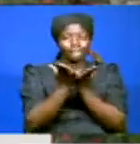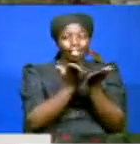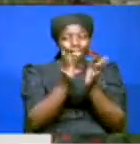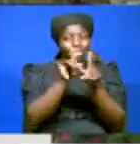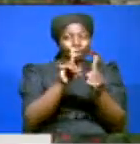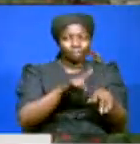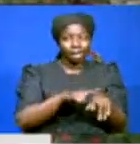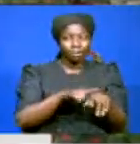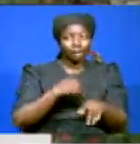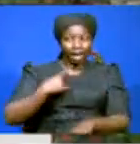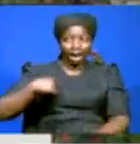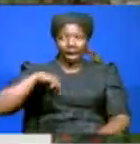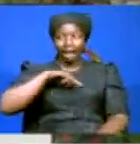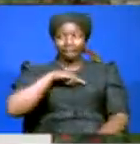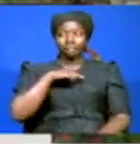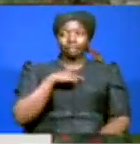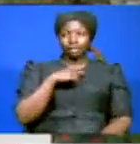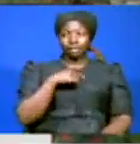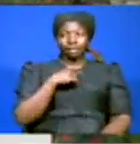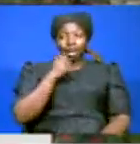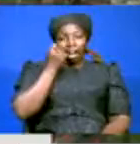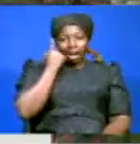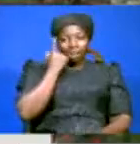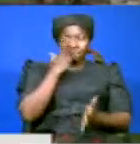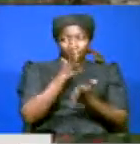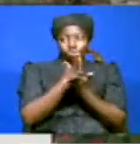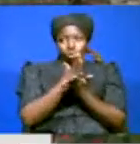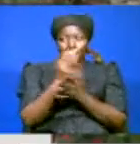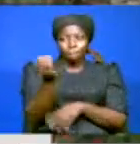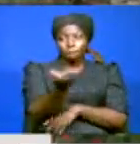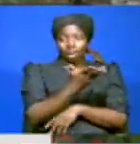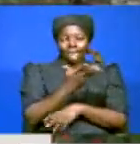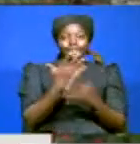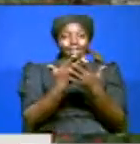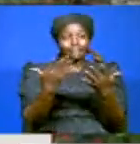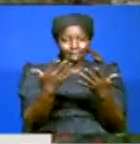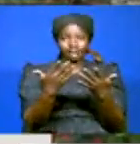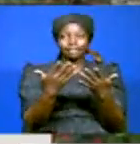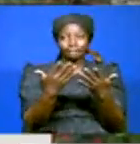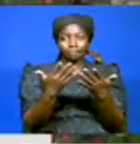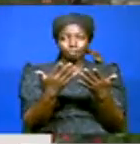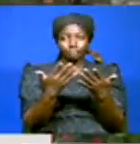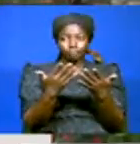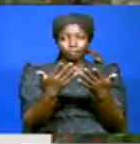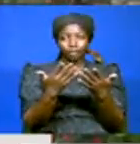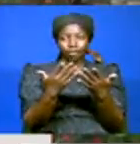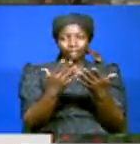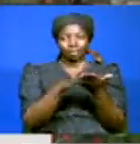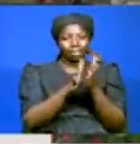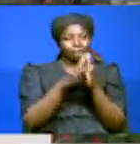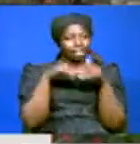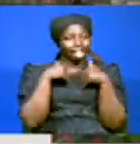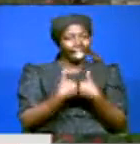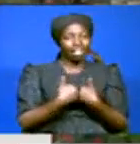we are alive to the fact that broadcasting equipment get tired in about 10